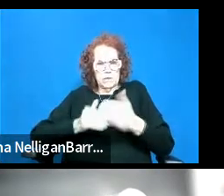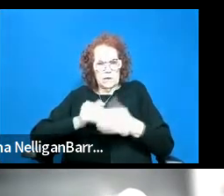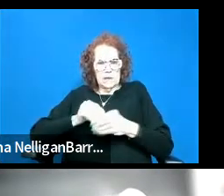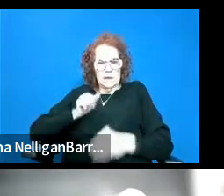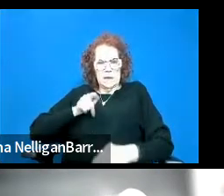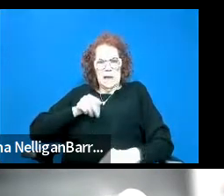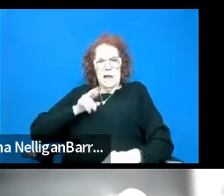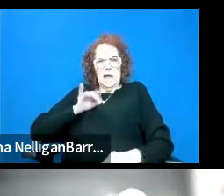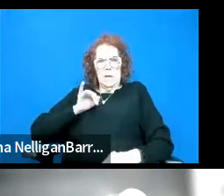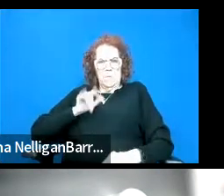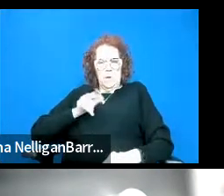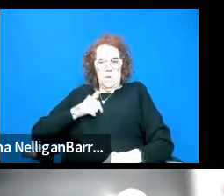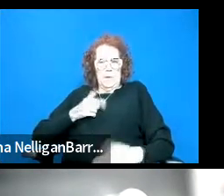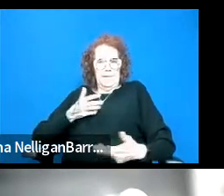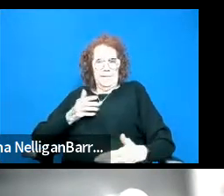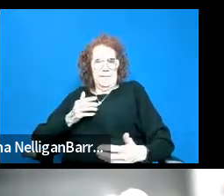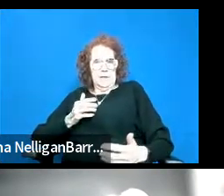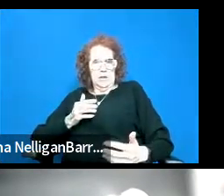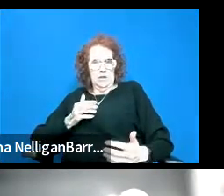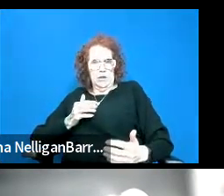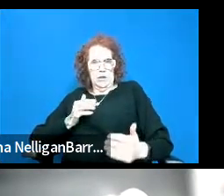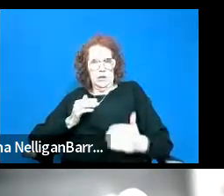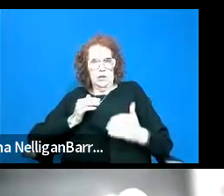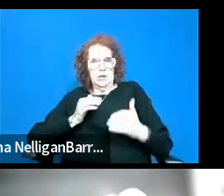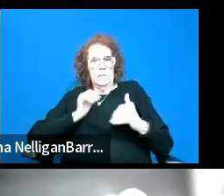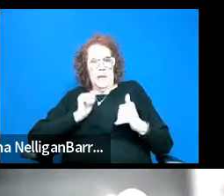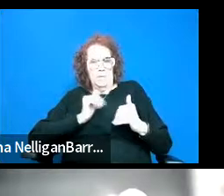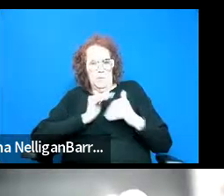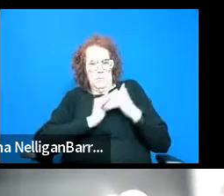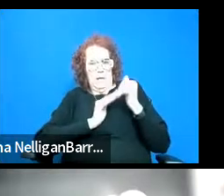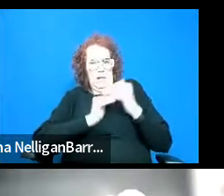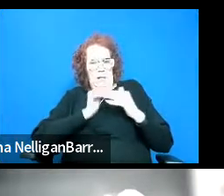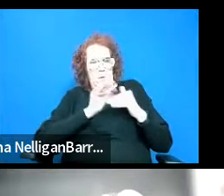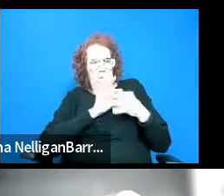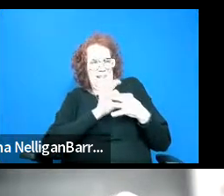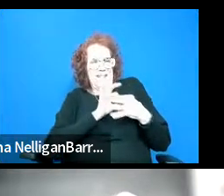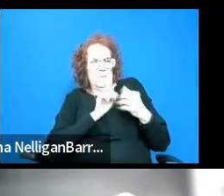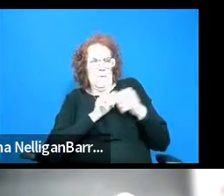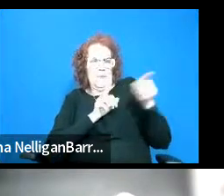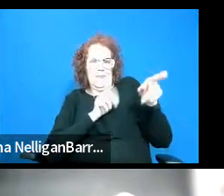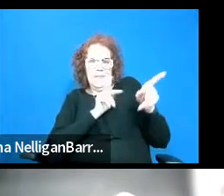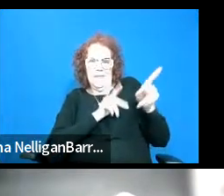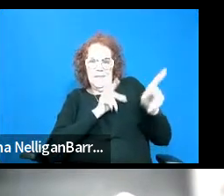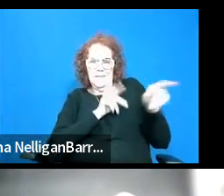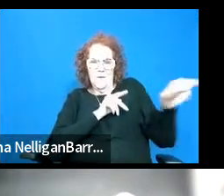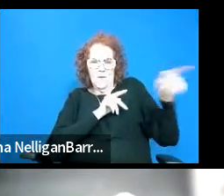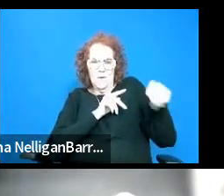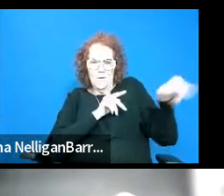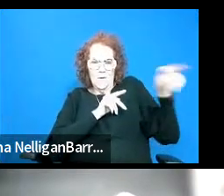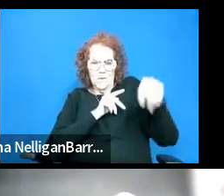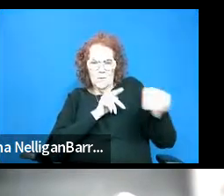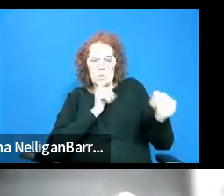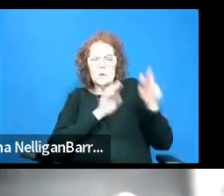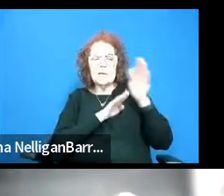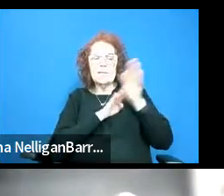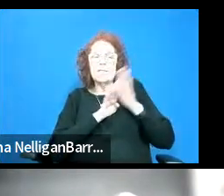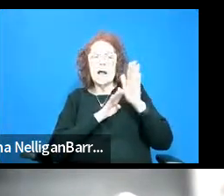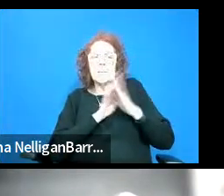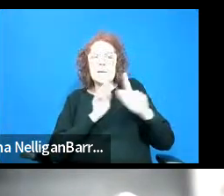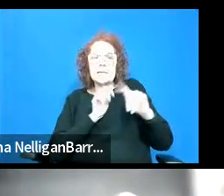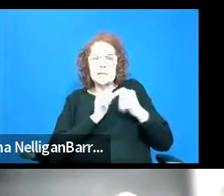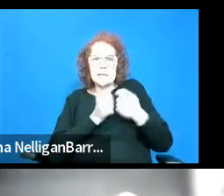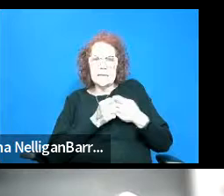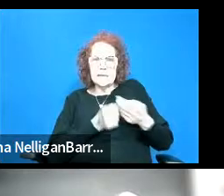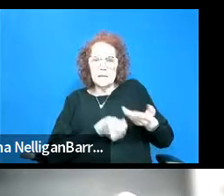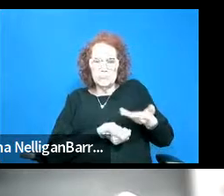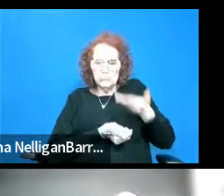the folks in the development team at Infor, and we have pitched other ideas to them that they maybe don't